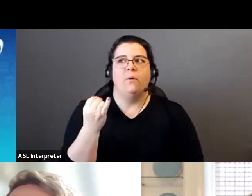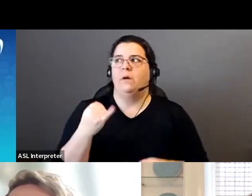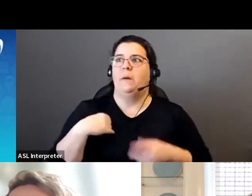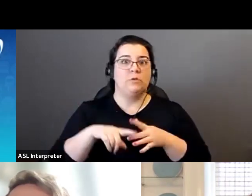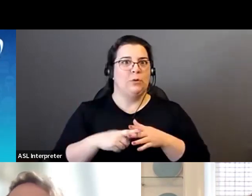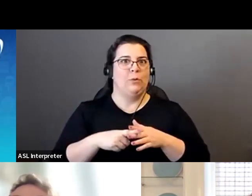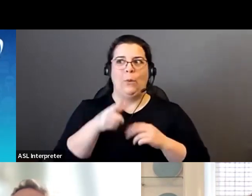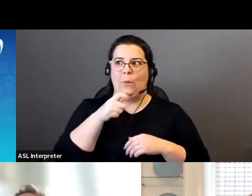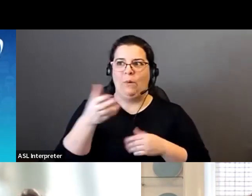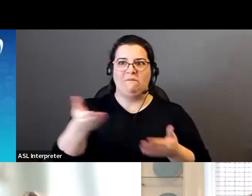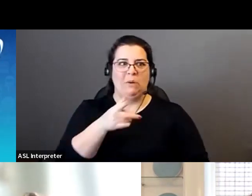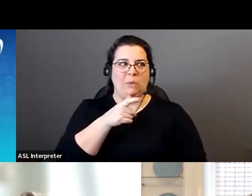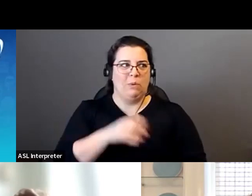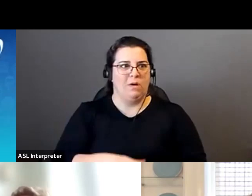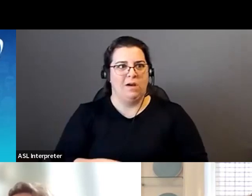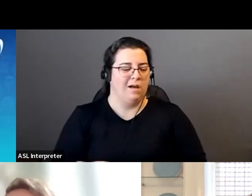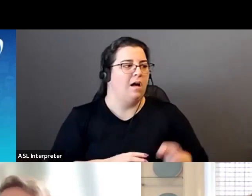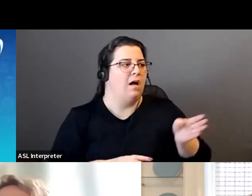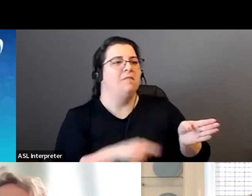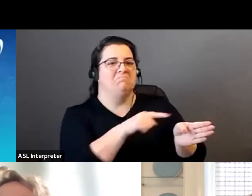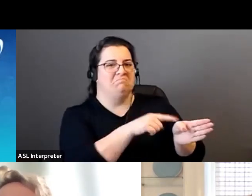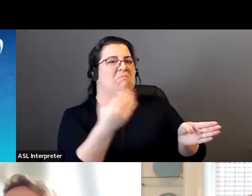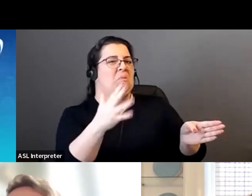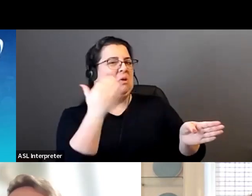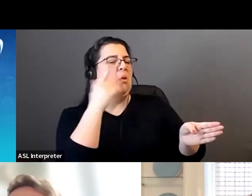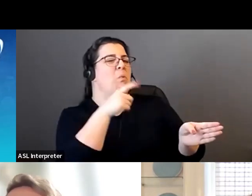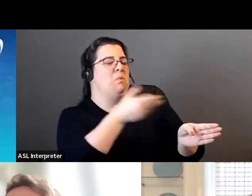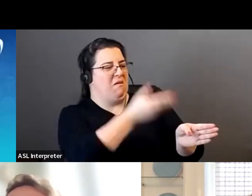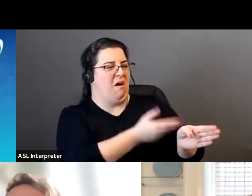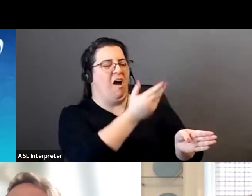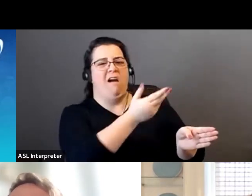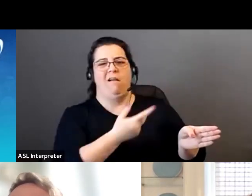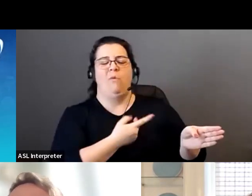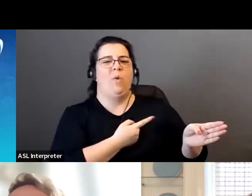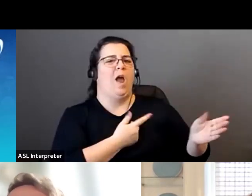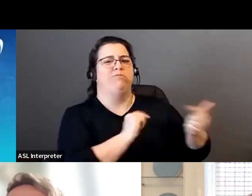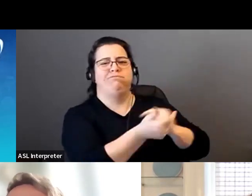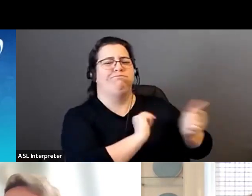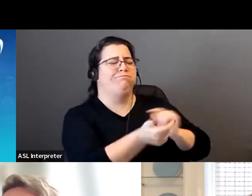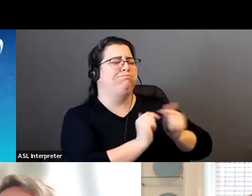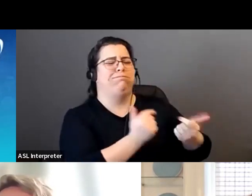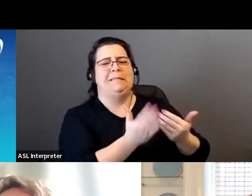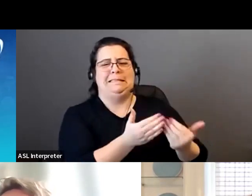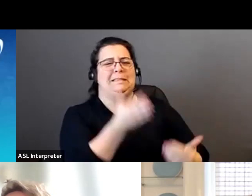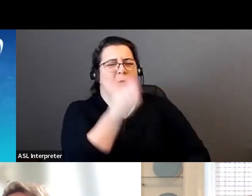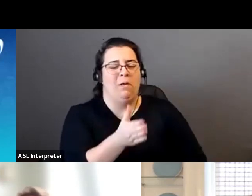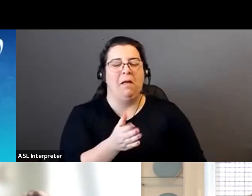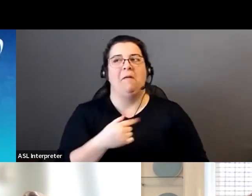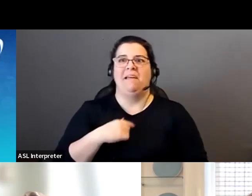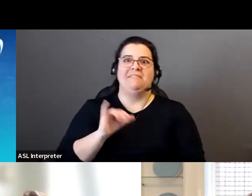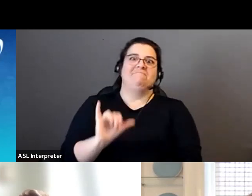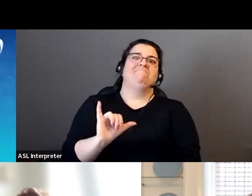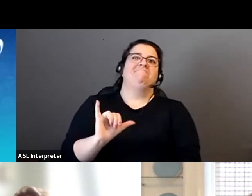Yeah. Somebody that you know you're going to have a good rapport, and that really stuck with me because we all have somebody we can lean on in life and says,